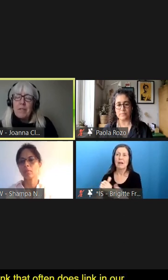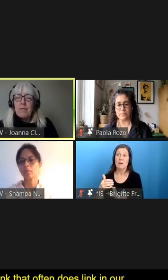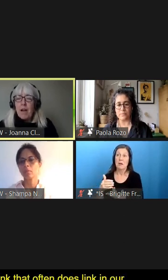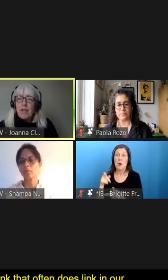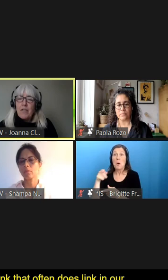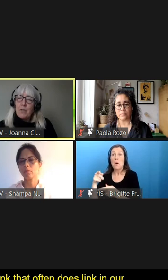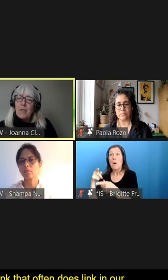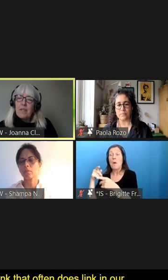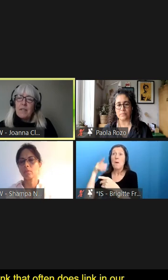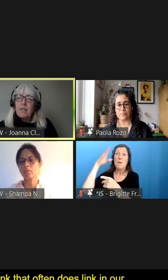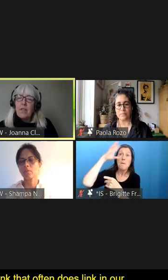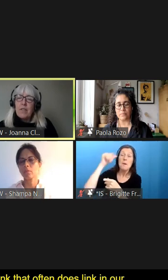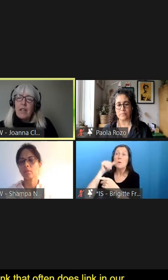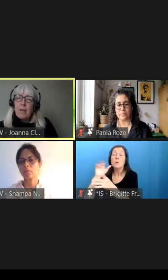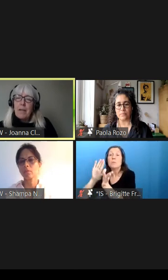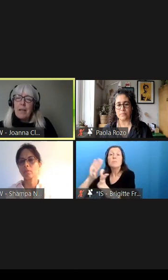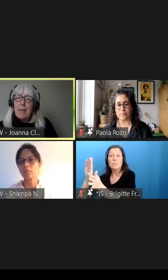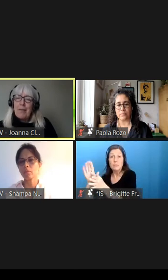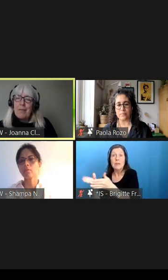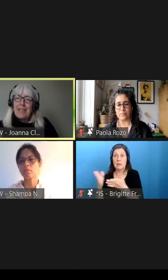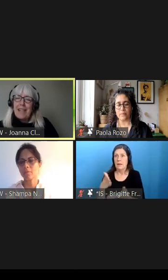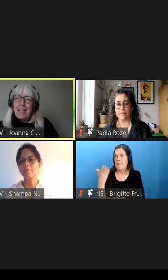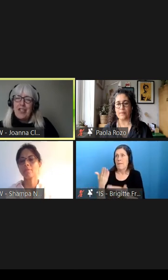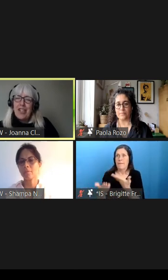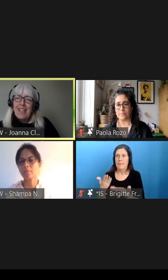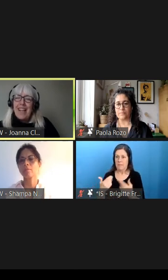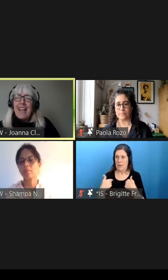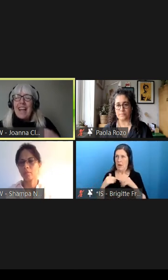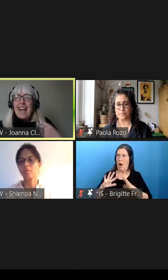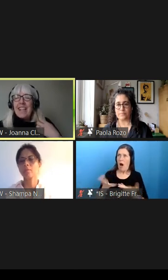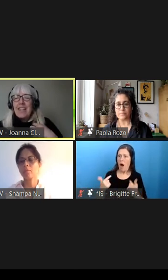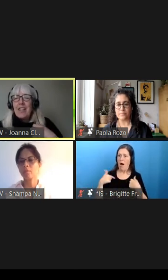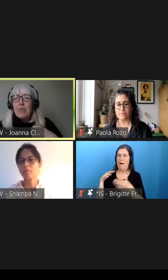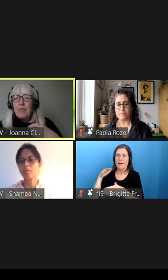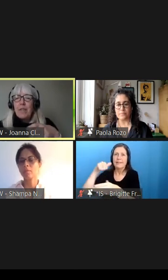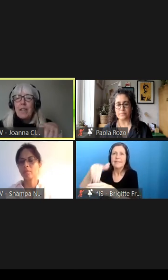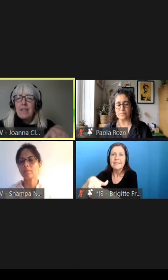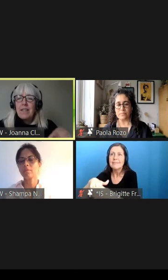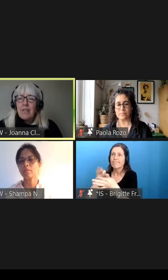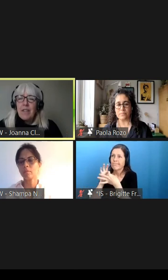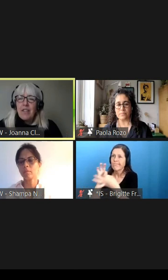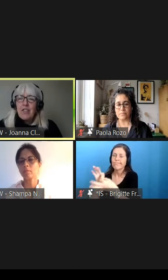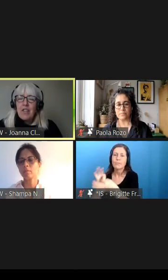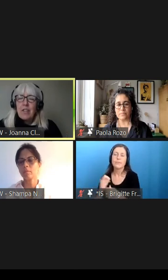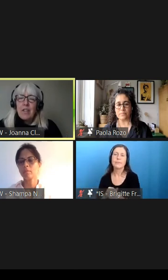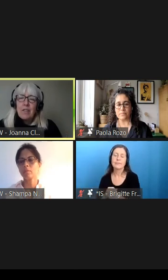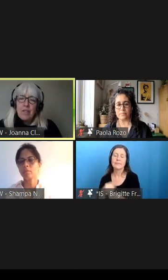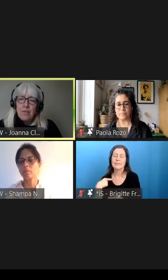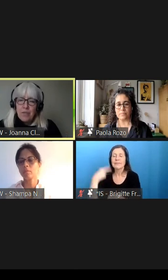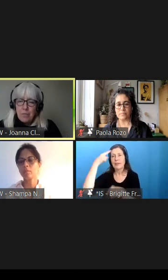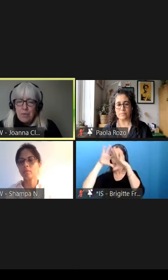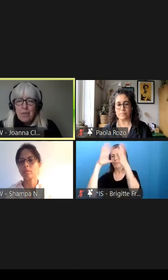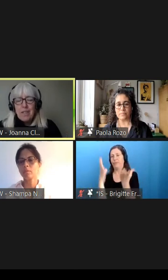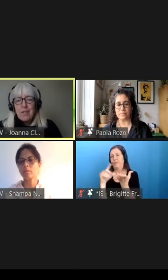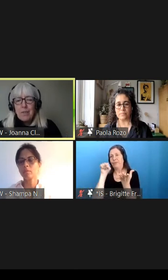the father who is not very happy about engaging. And I know in South Asia, a lot of